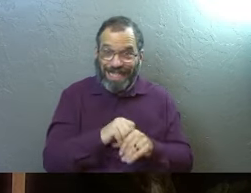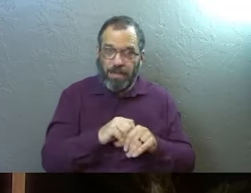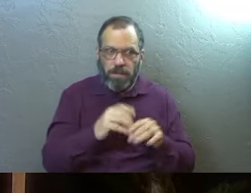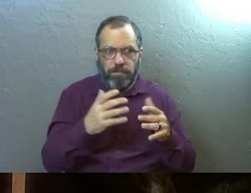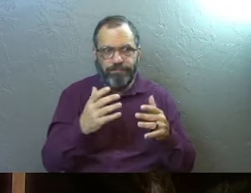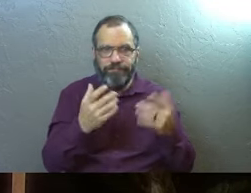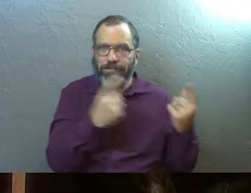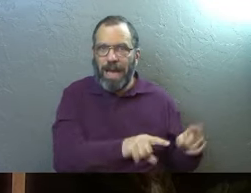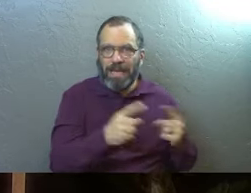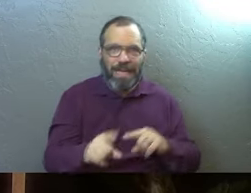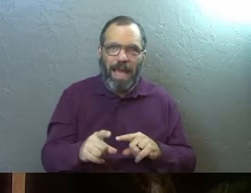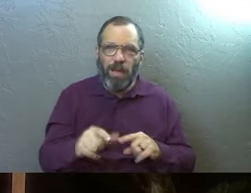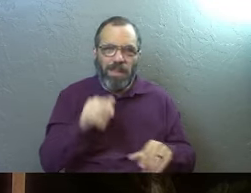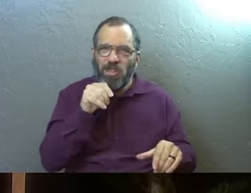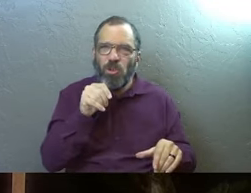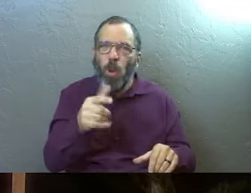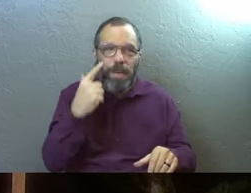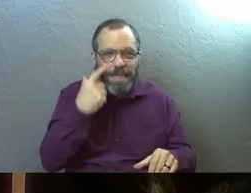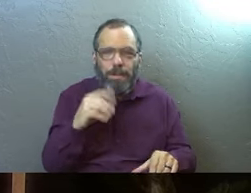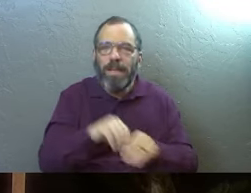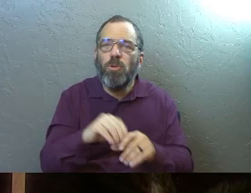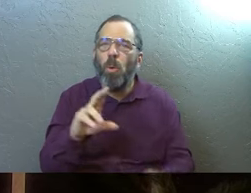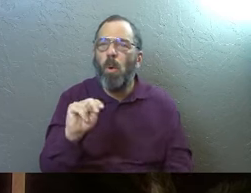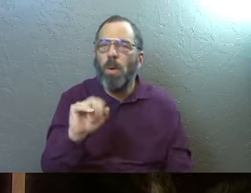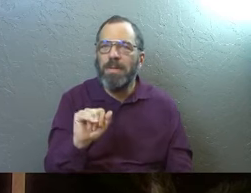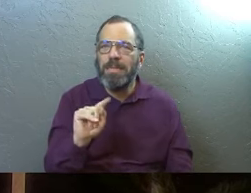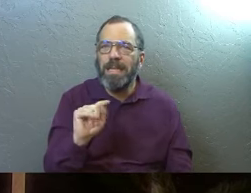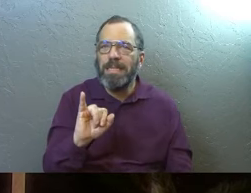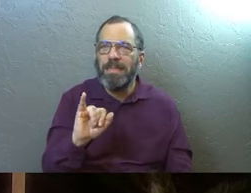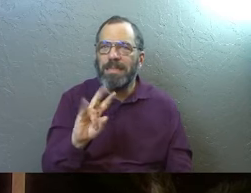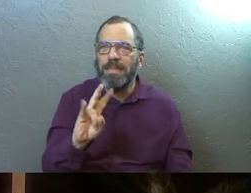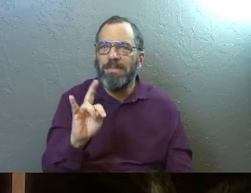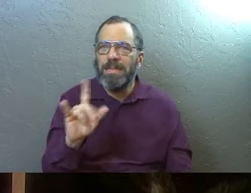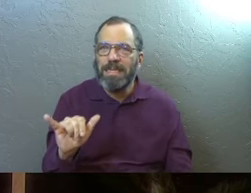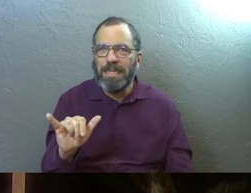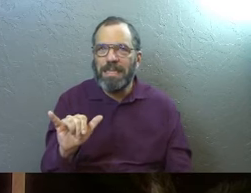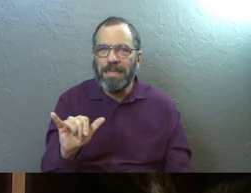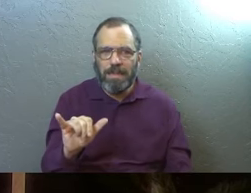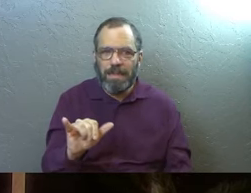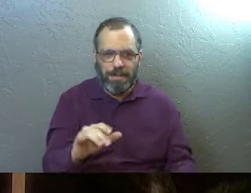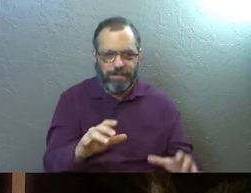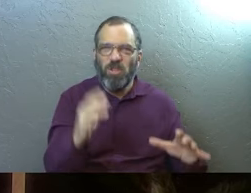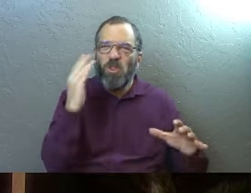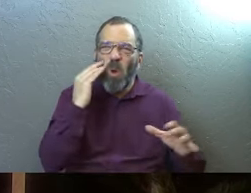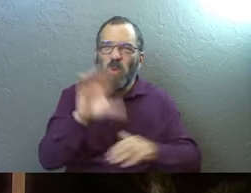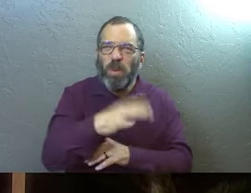one, they're not in your nativity sets, but they should be.